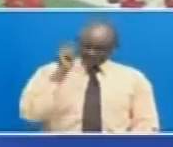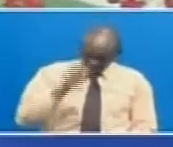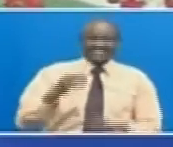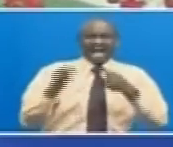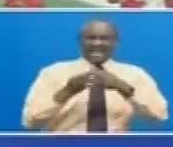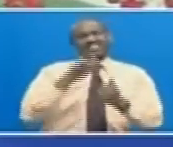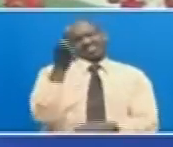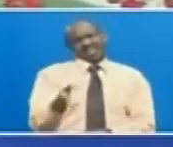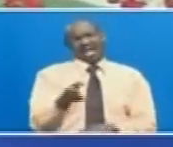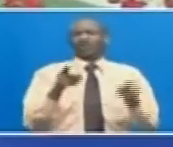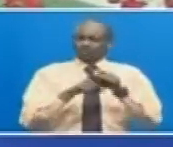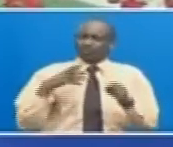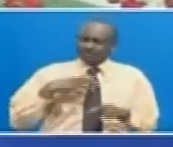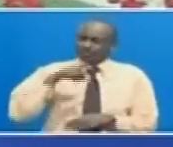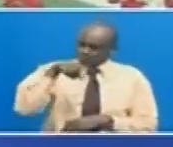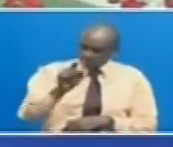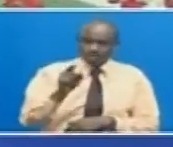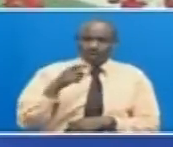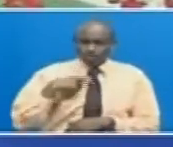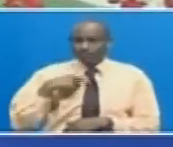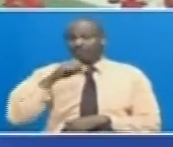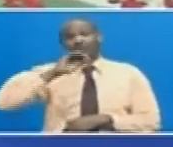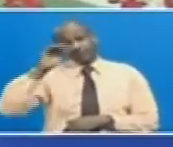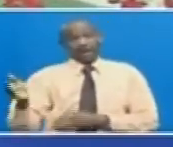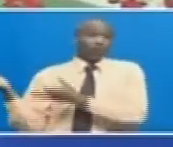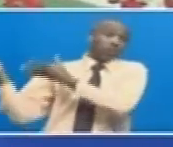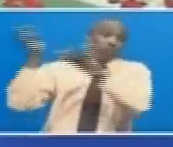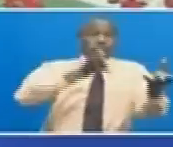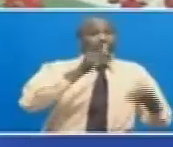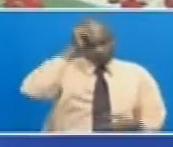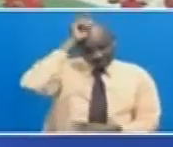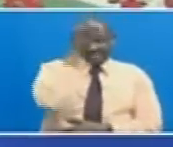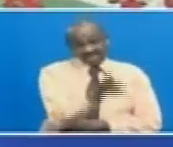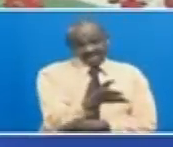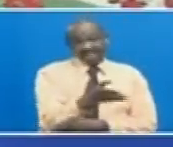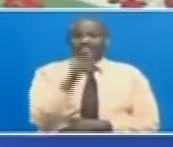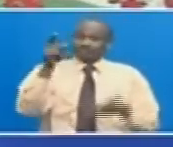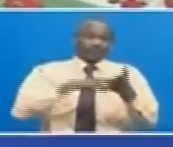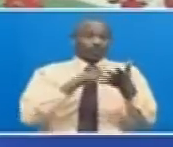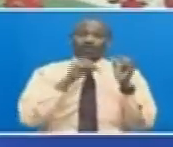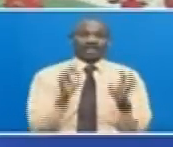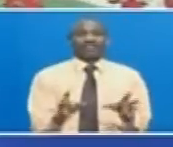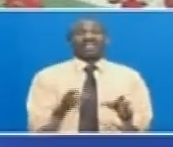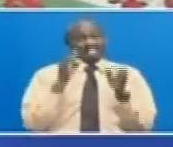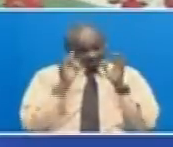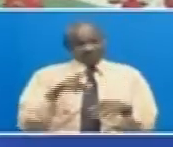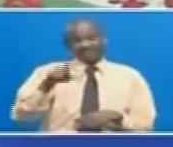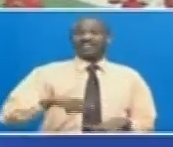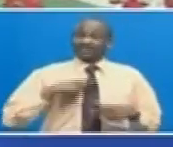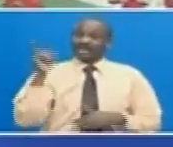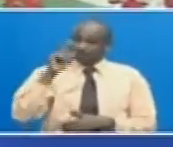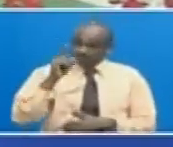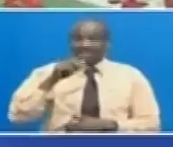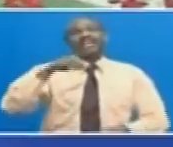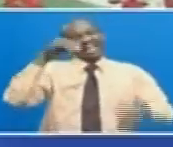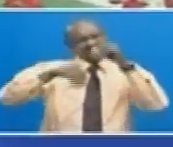August, and even people who transport people from town to come to rural areas are also wrong. If you live in Nairobi, stand for